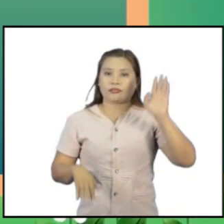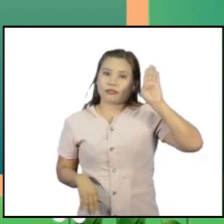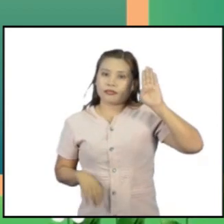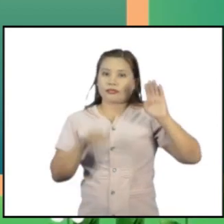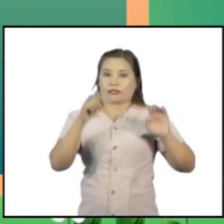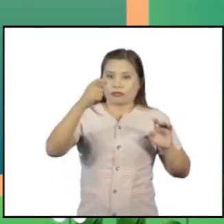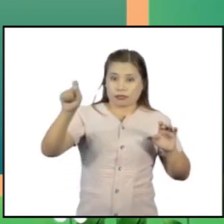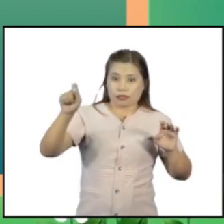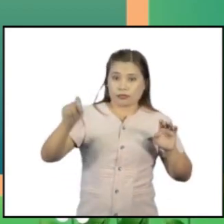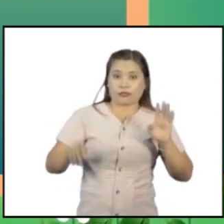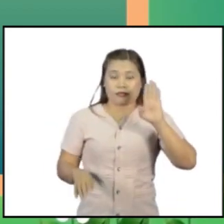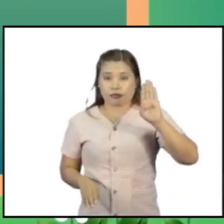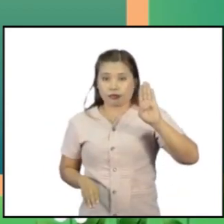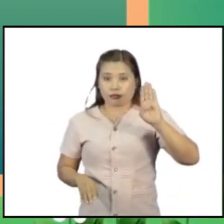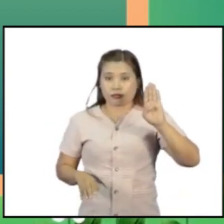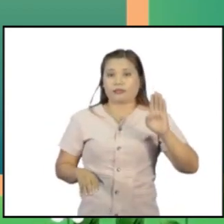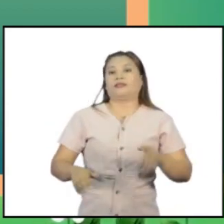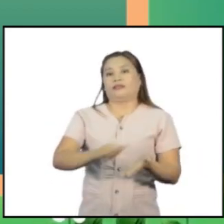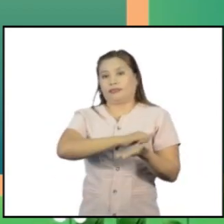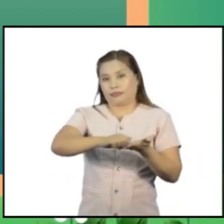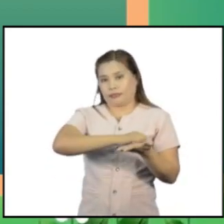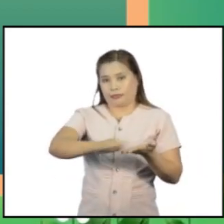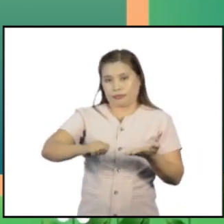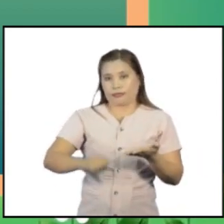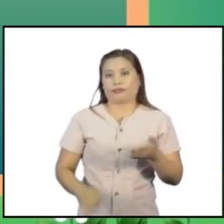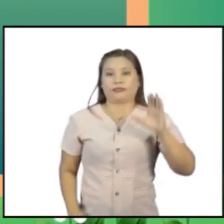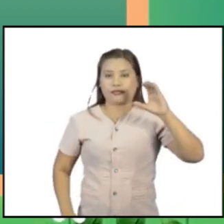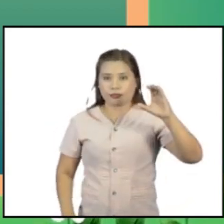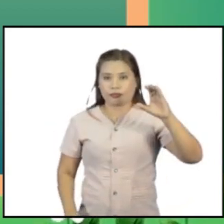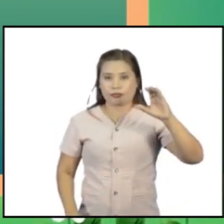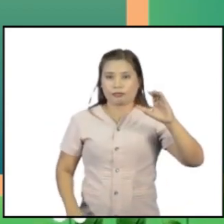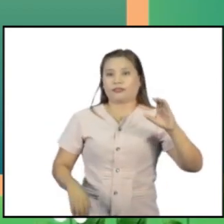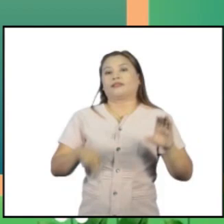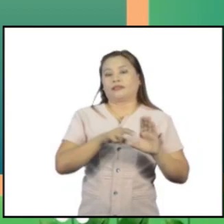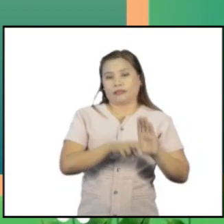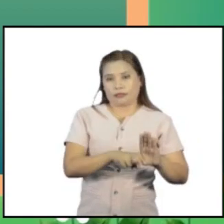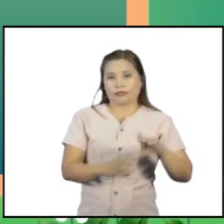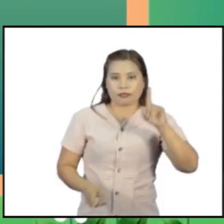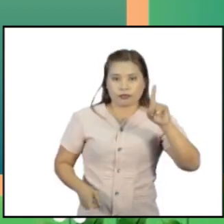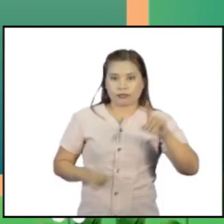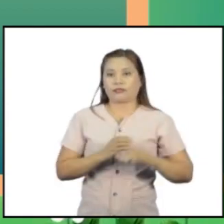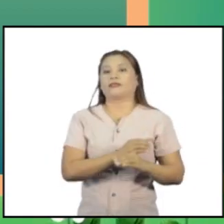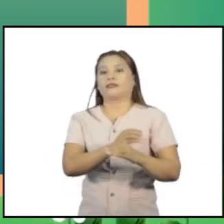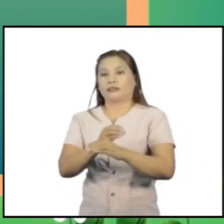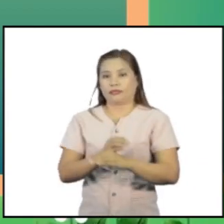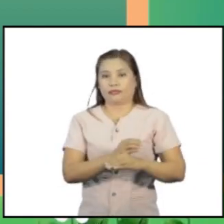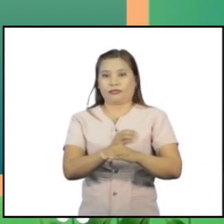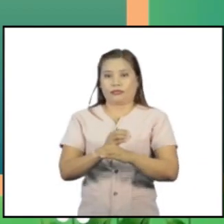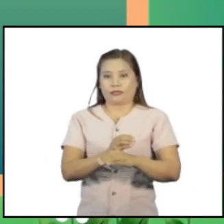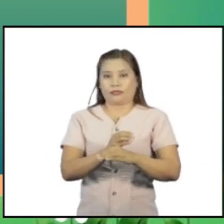The. B. Polished. C. Chair. D.